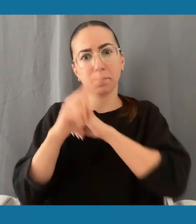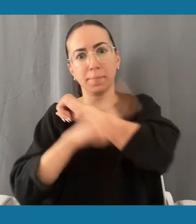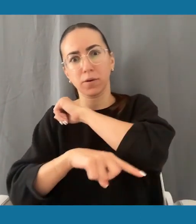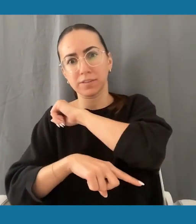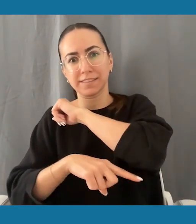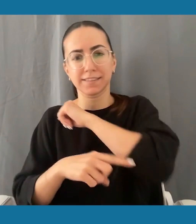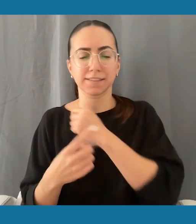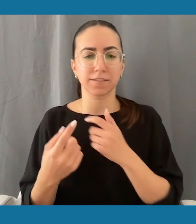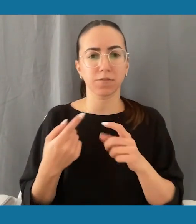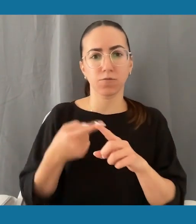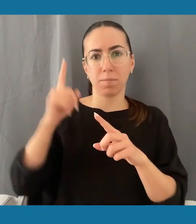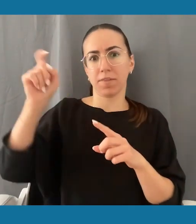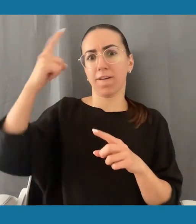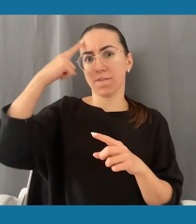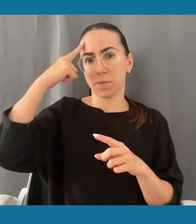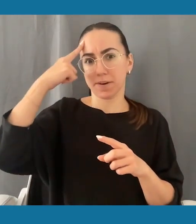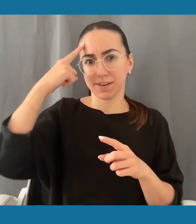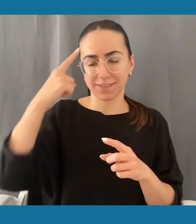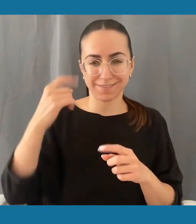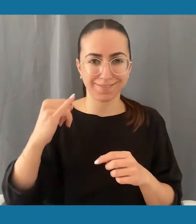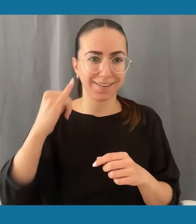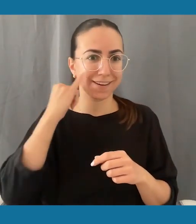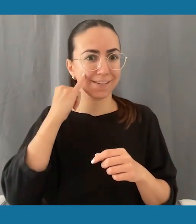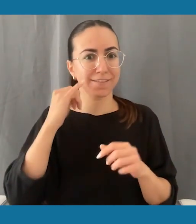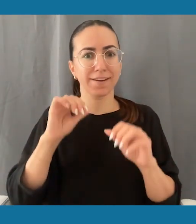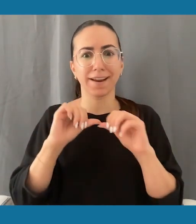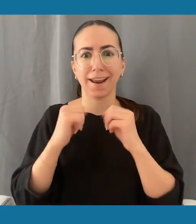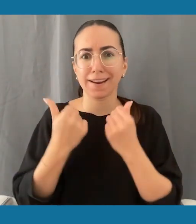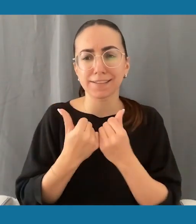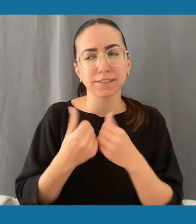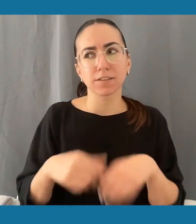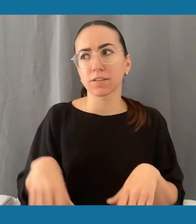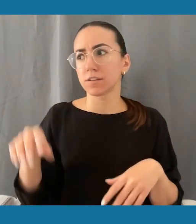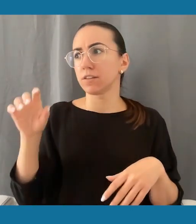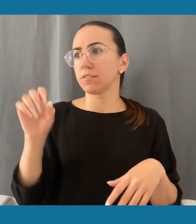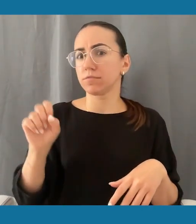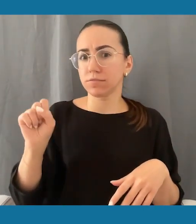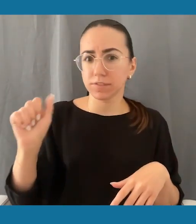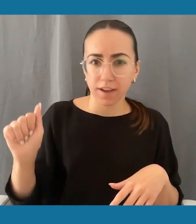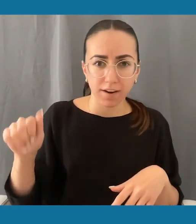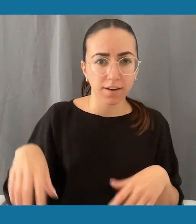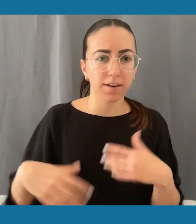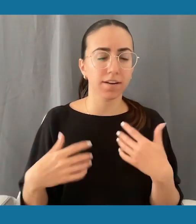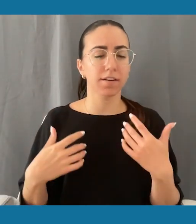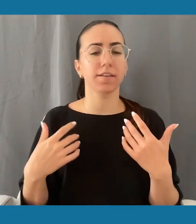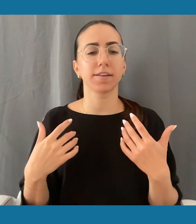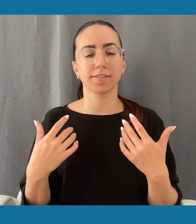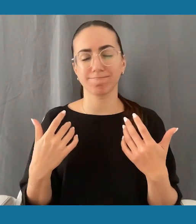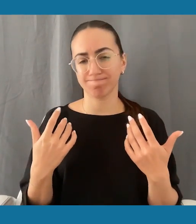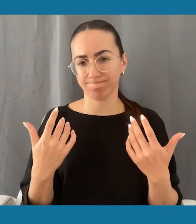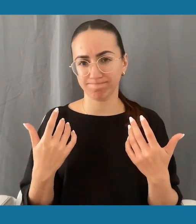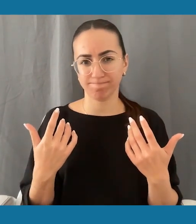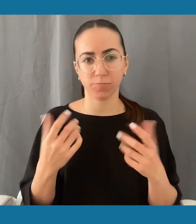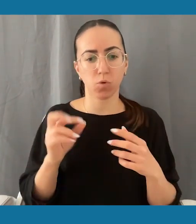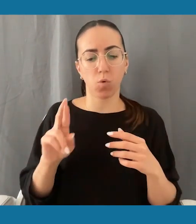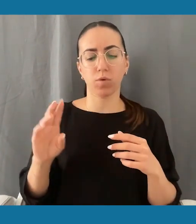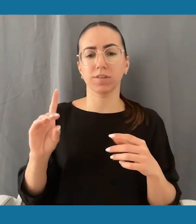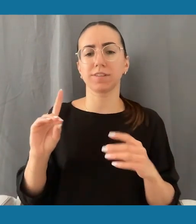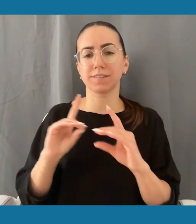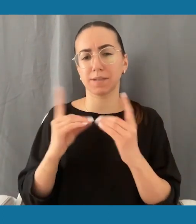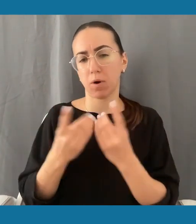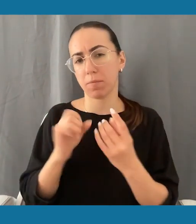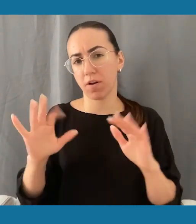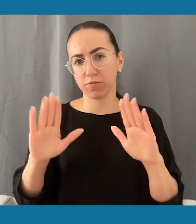penalty period by the government benefits agency, whether it be the Social Security Administration on the one hand or the Florida Department of Children